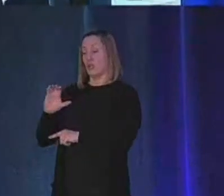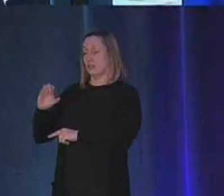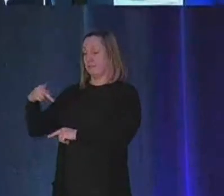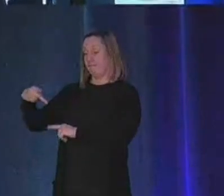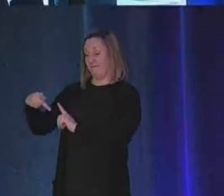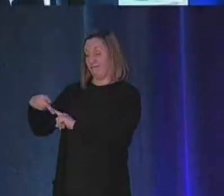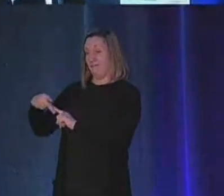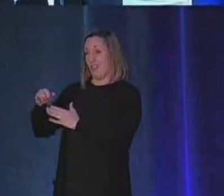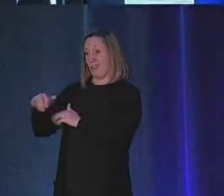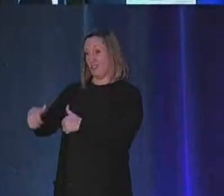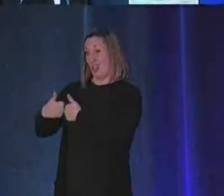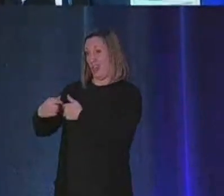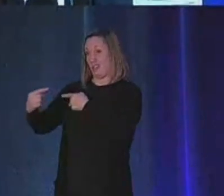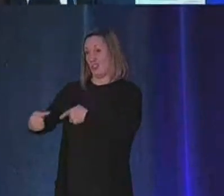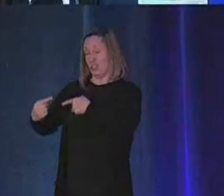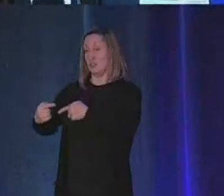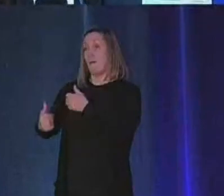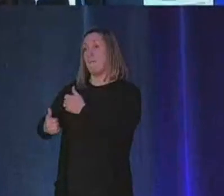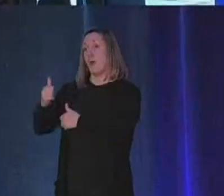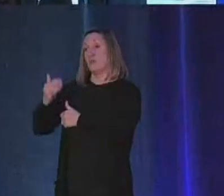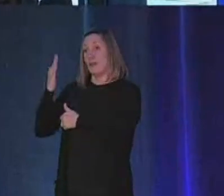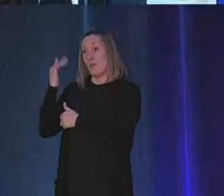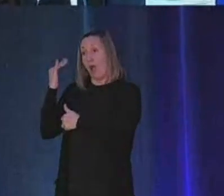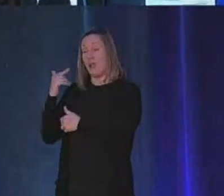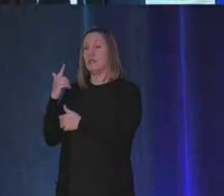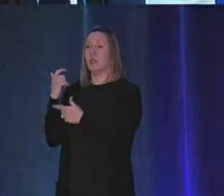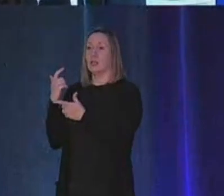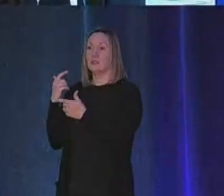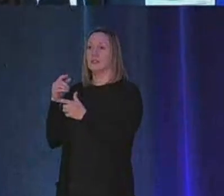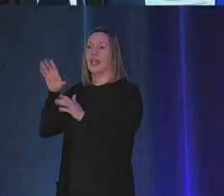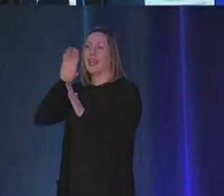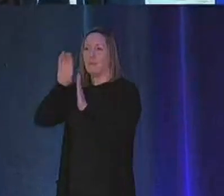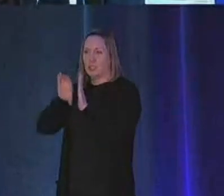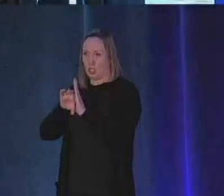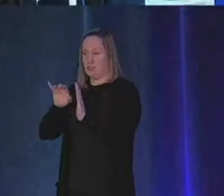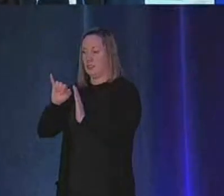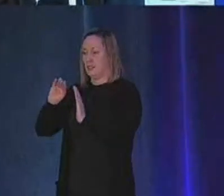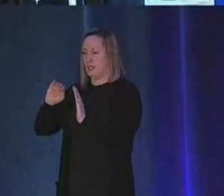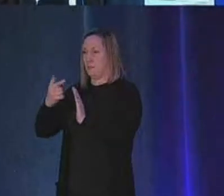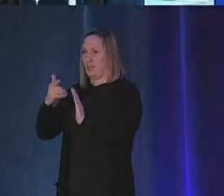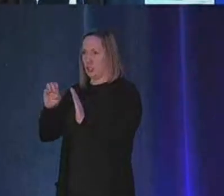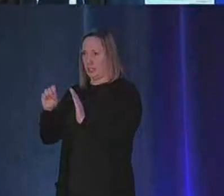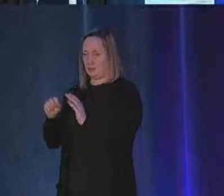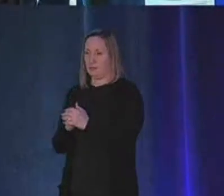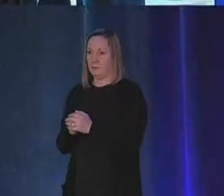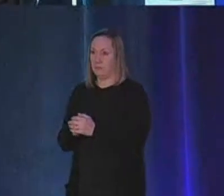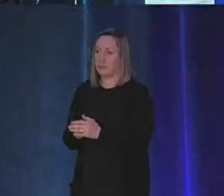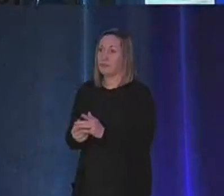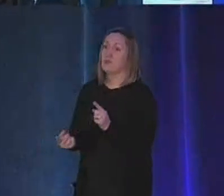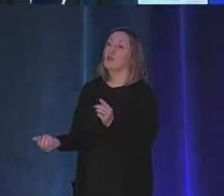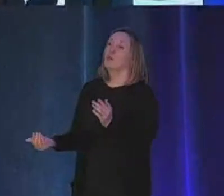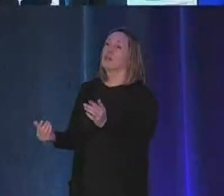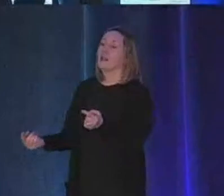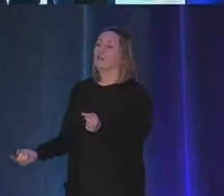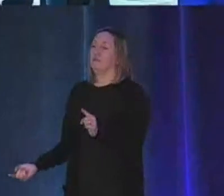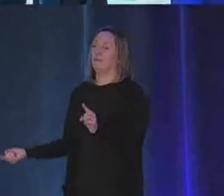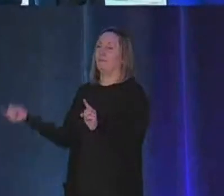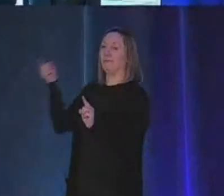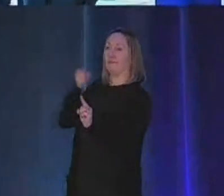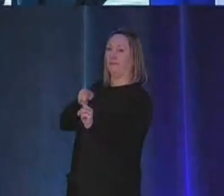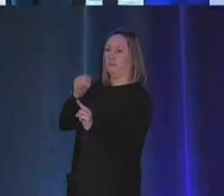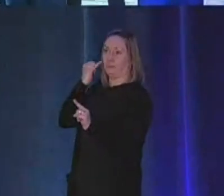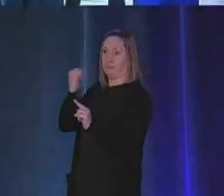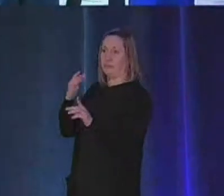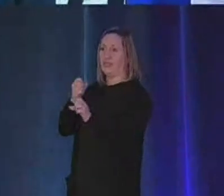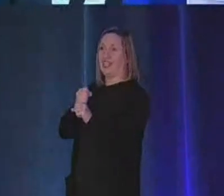paint challenges are mostly due to images, all right? So I get back to the idea that you get an